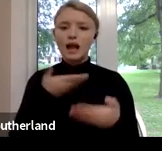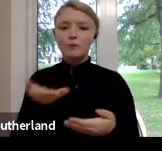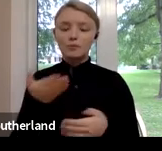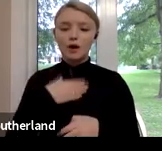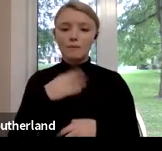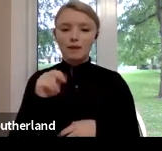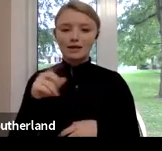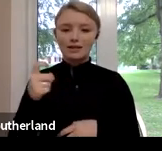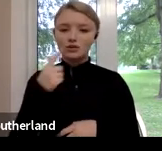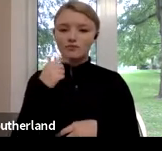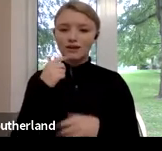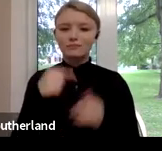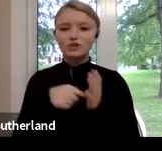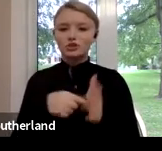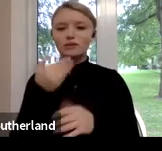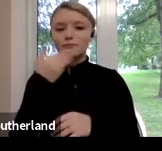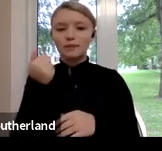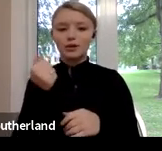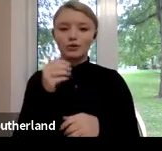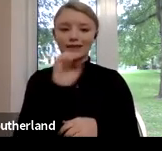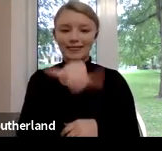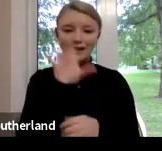in that picture. You're not going to be able to see mine.